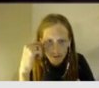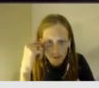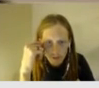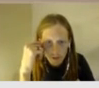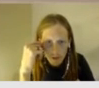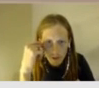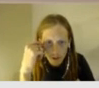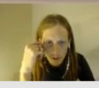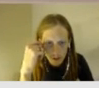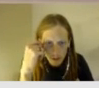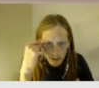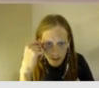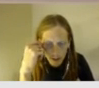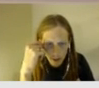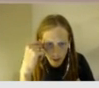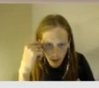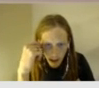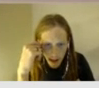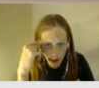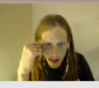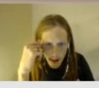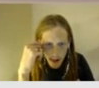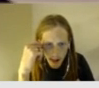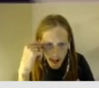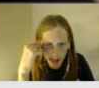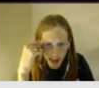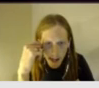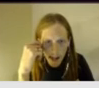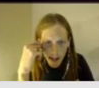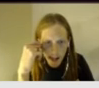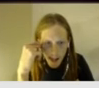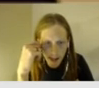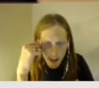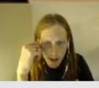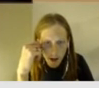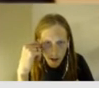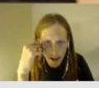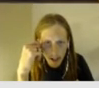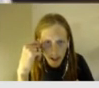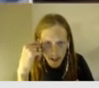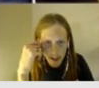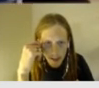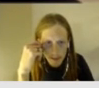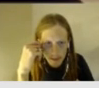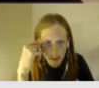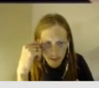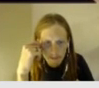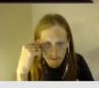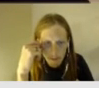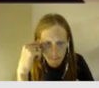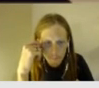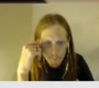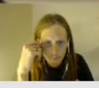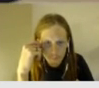about whether or not that was the right thing to do in that situation. So you just kind of have to roll with that. You know, I guess coming from